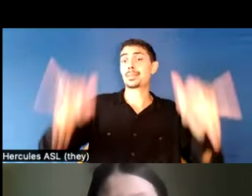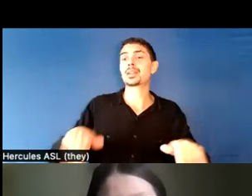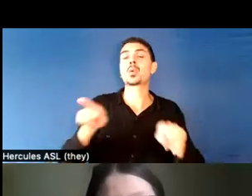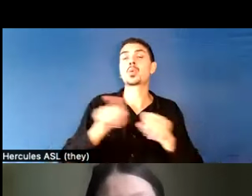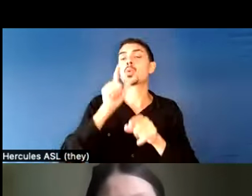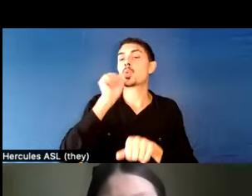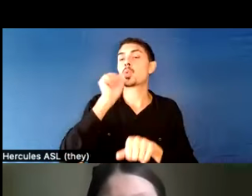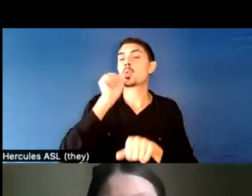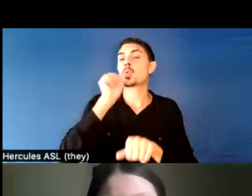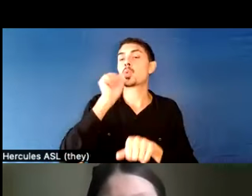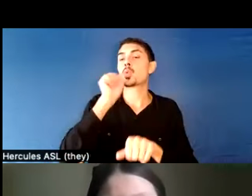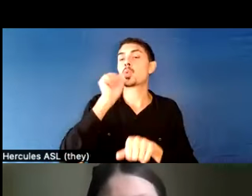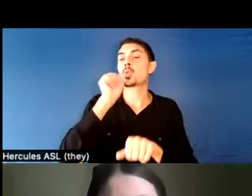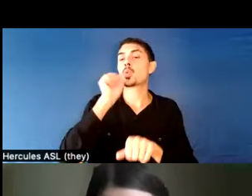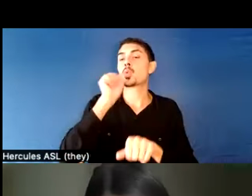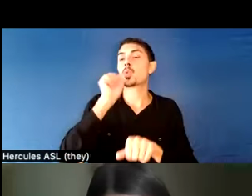in partnership as appropriate.